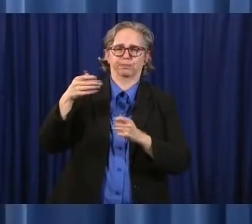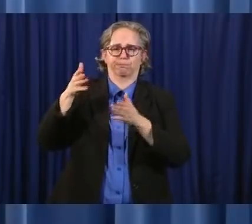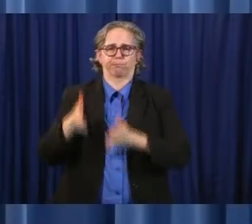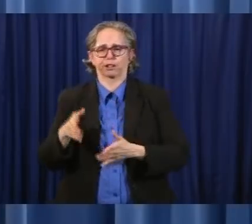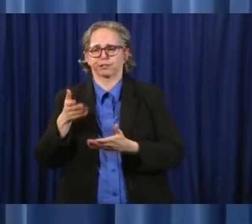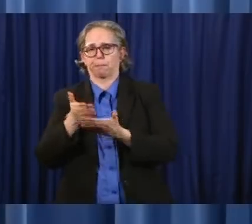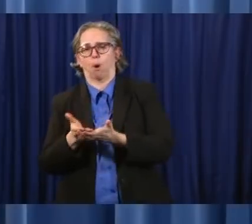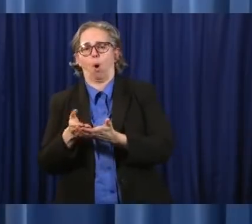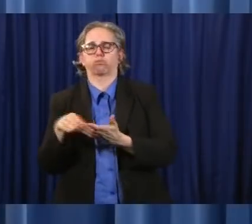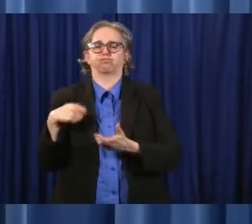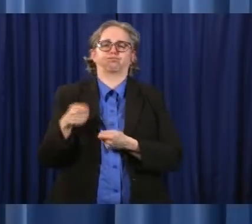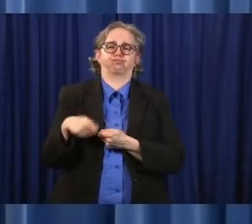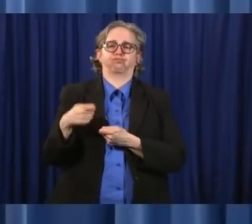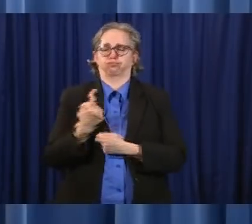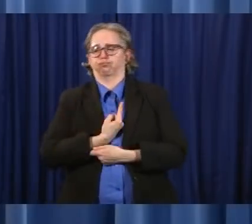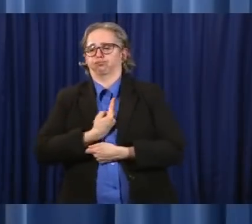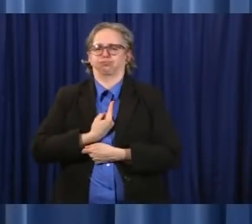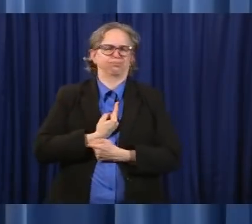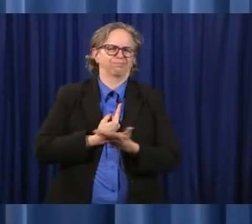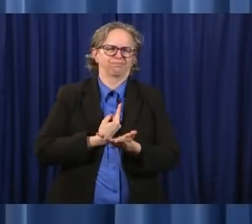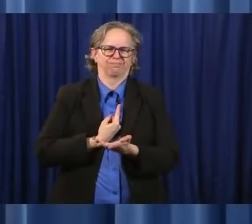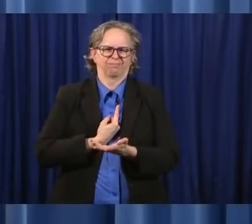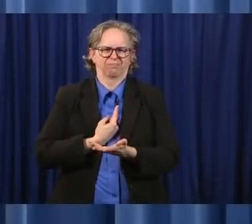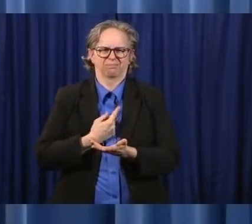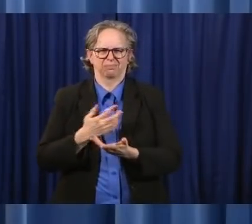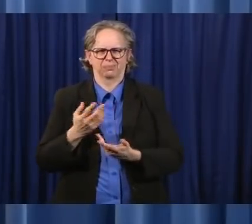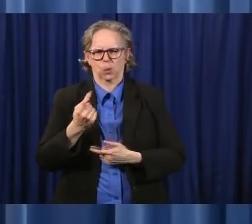himself, or even with a friend or two.